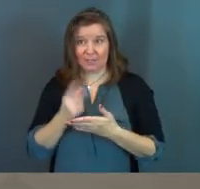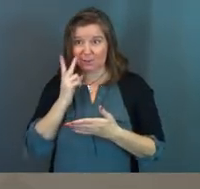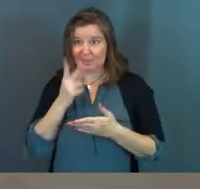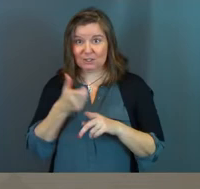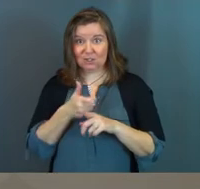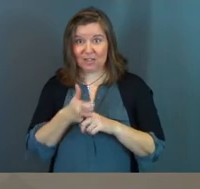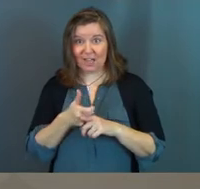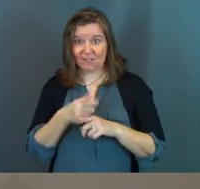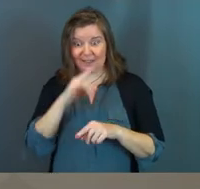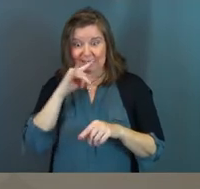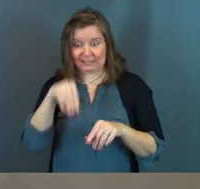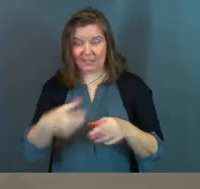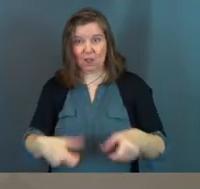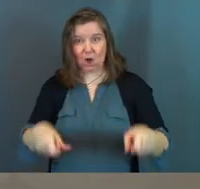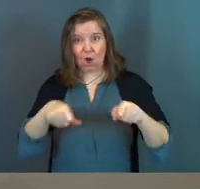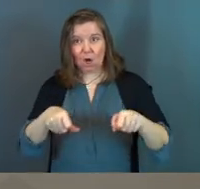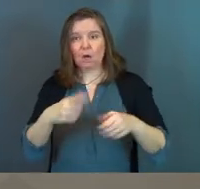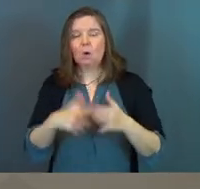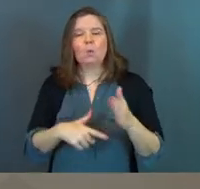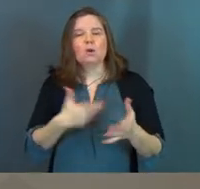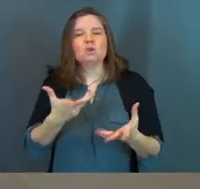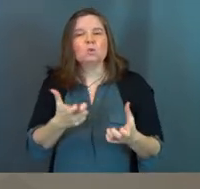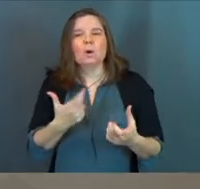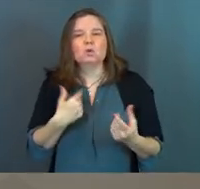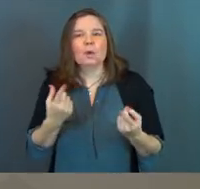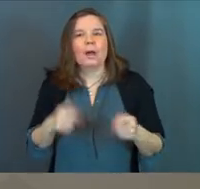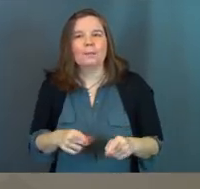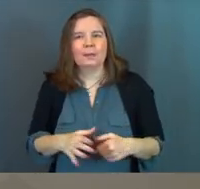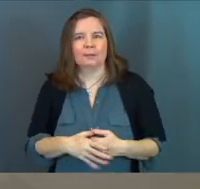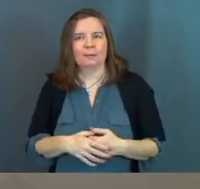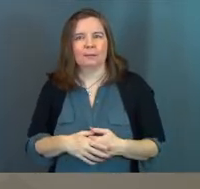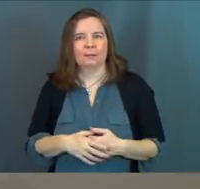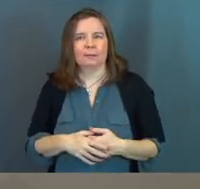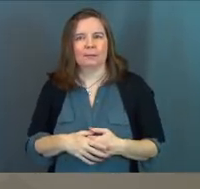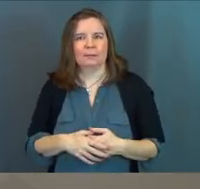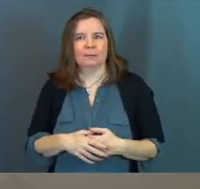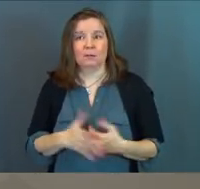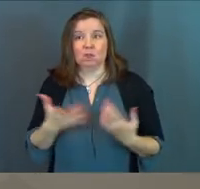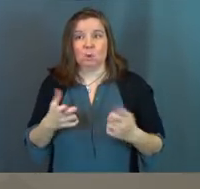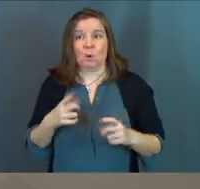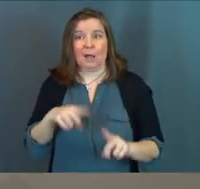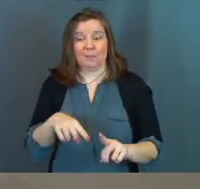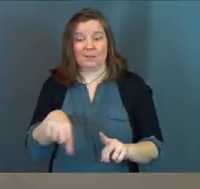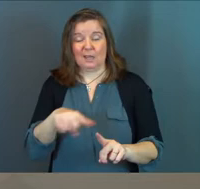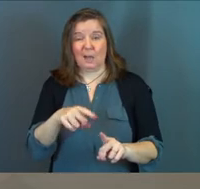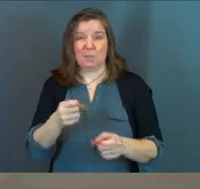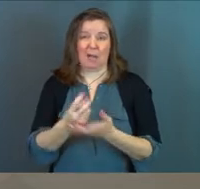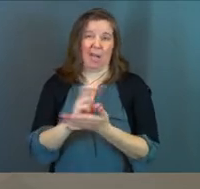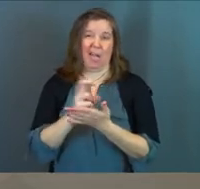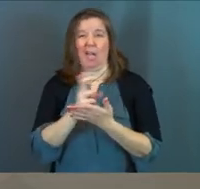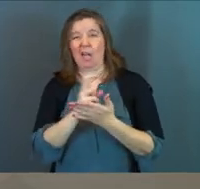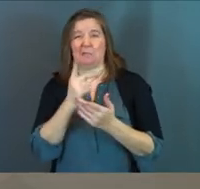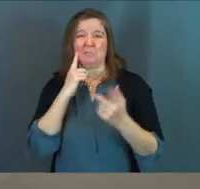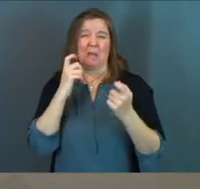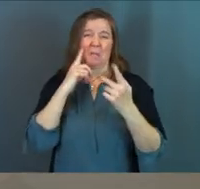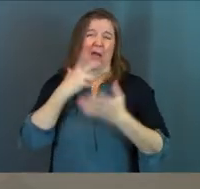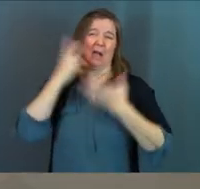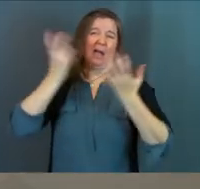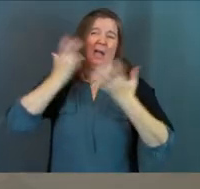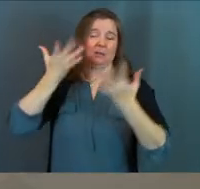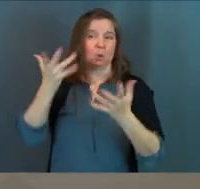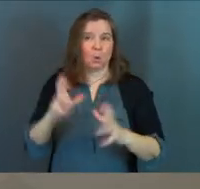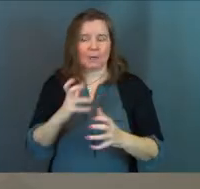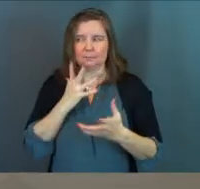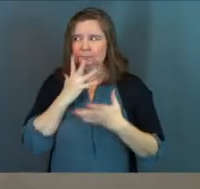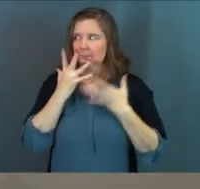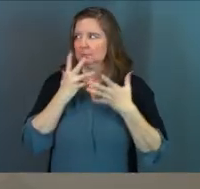Can you see yourself there? And what don't you want to happen? You don't want them to throw a fit in the middle of the store